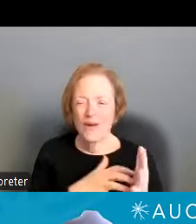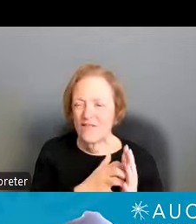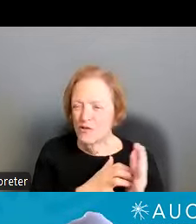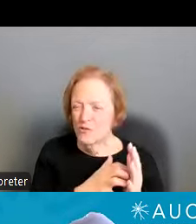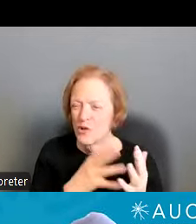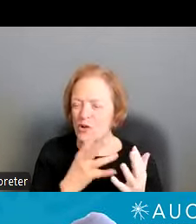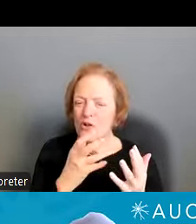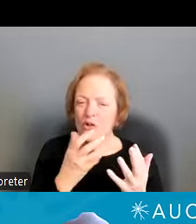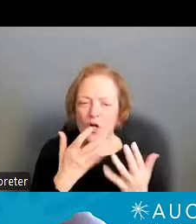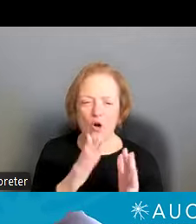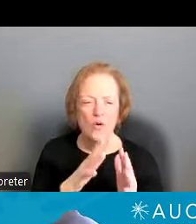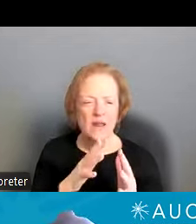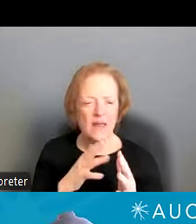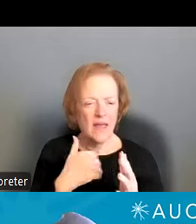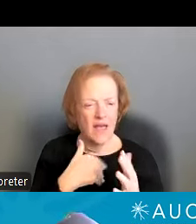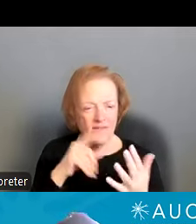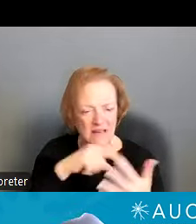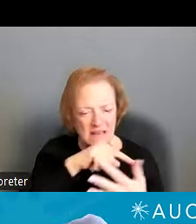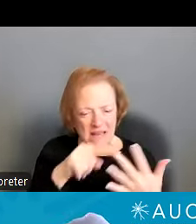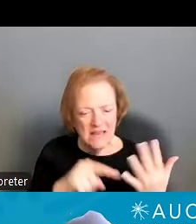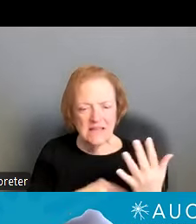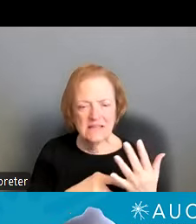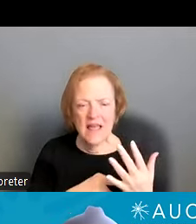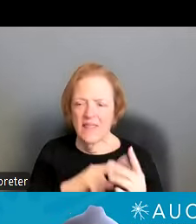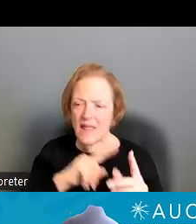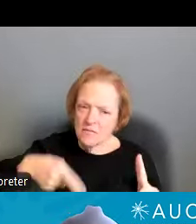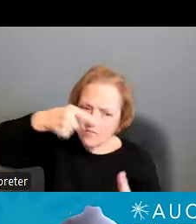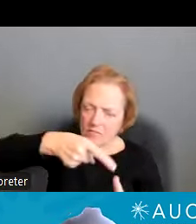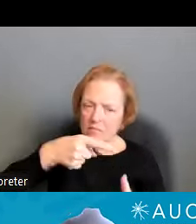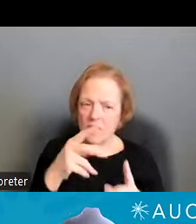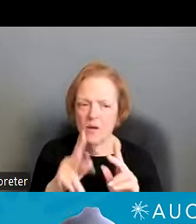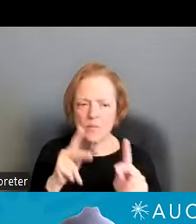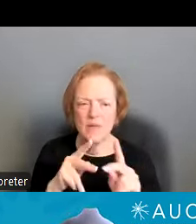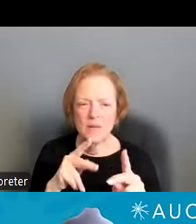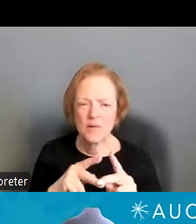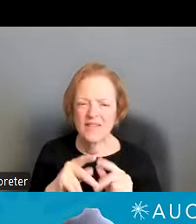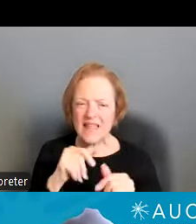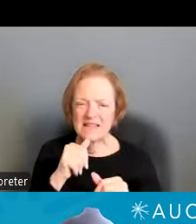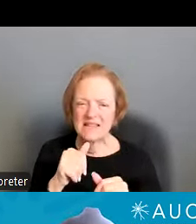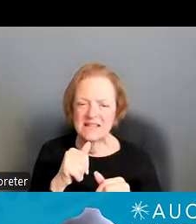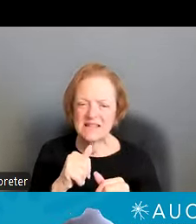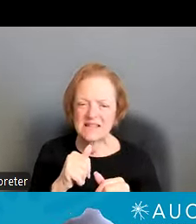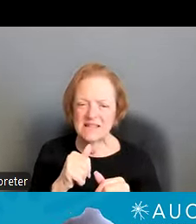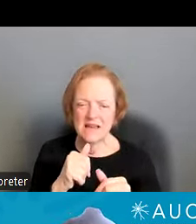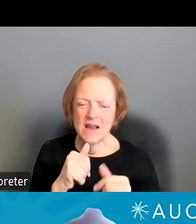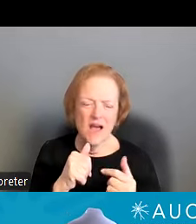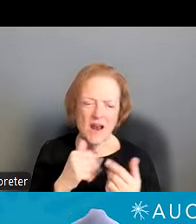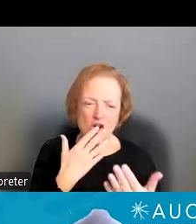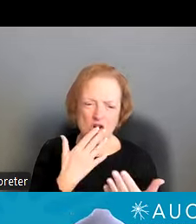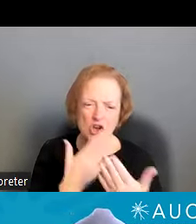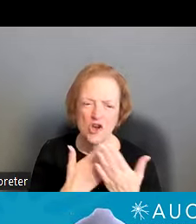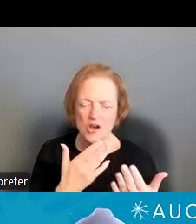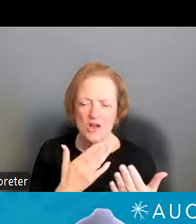And also carving out people tends to be a sort of a flawed system and very challenging to do. So there are definitely concerns